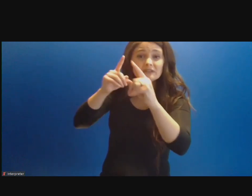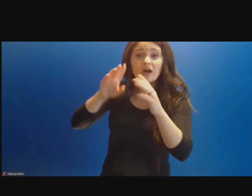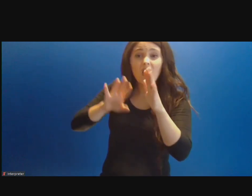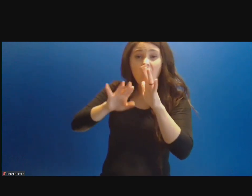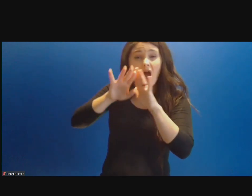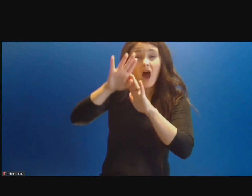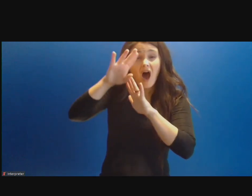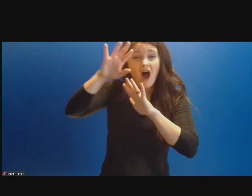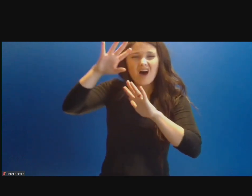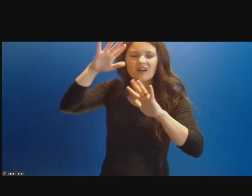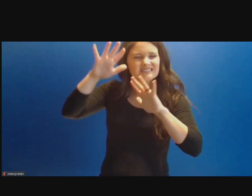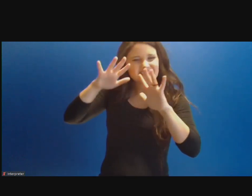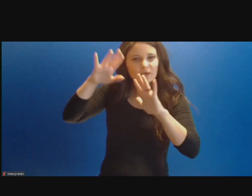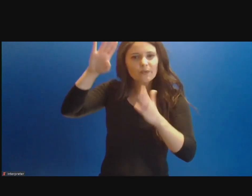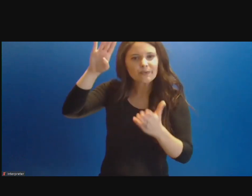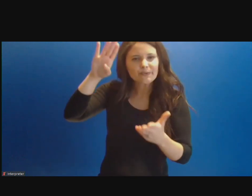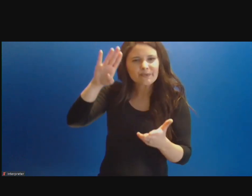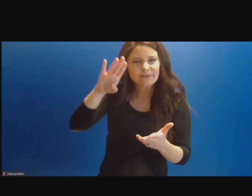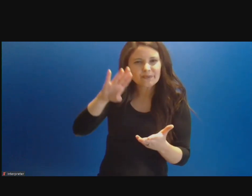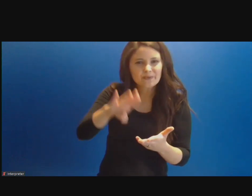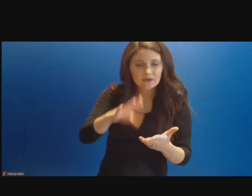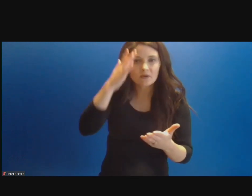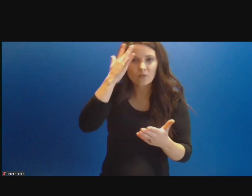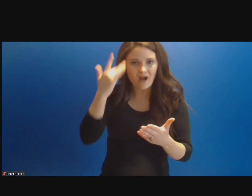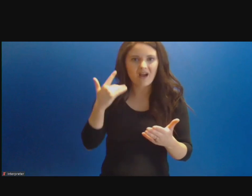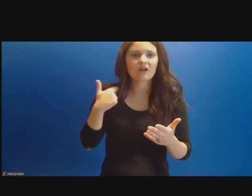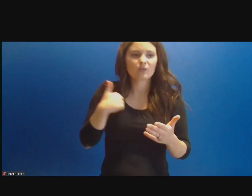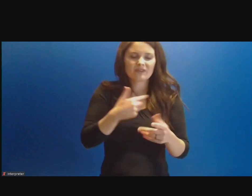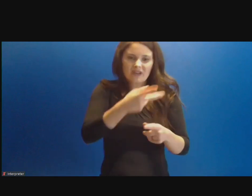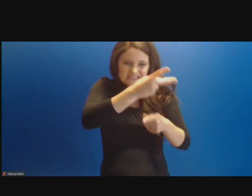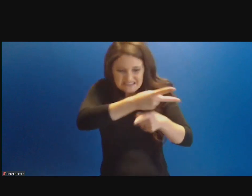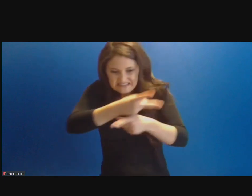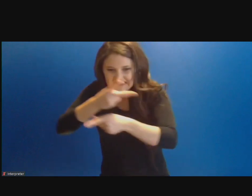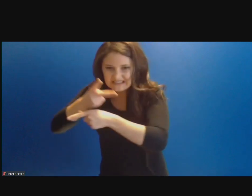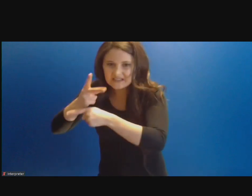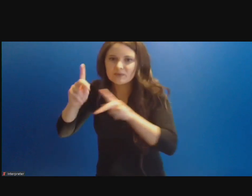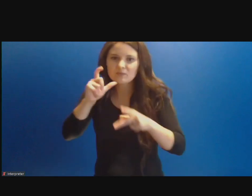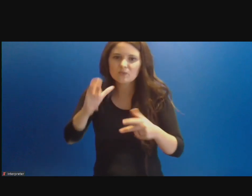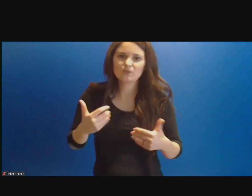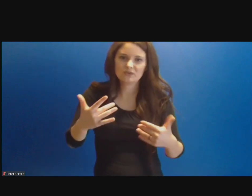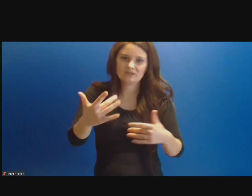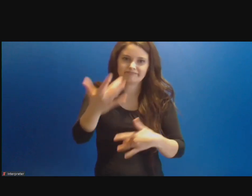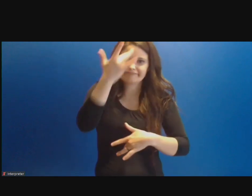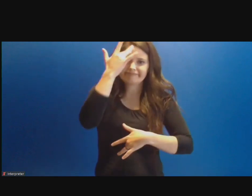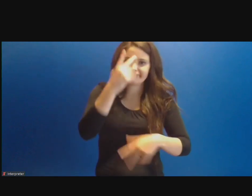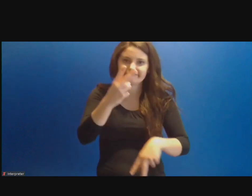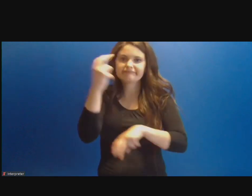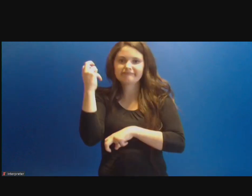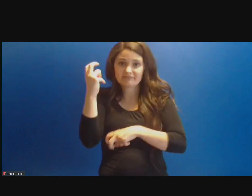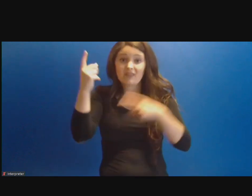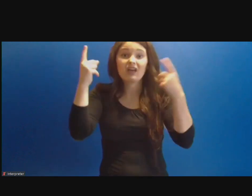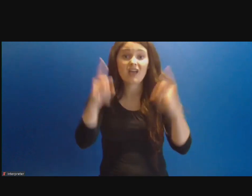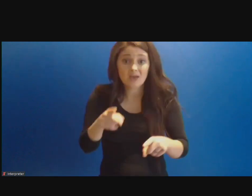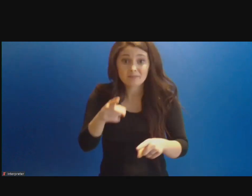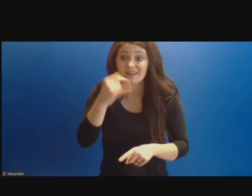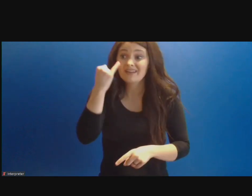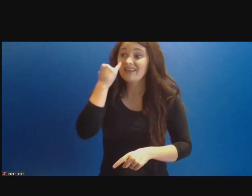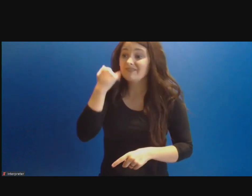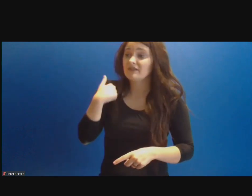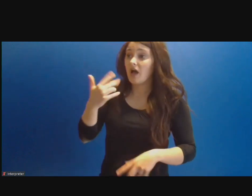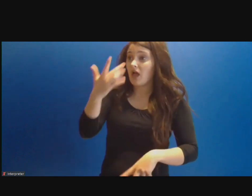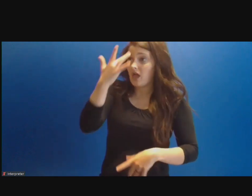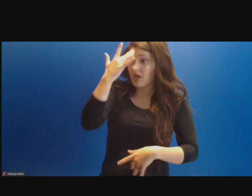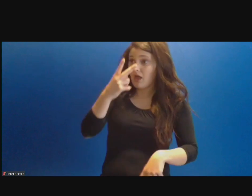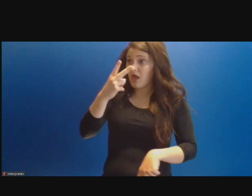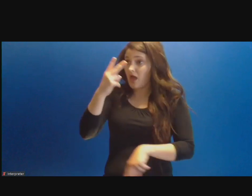curve so that we have enough hospital beds and enough ICU beds that when I do get sick, if and when I do